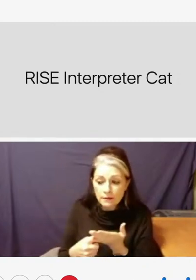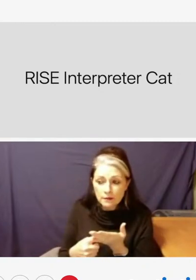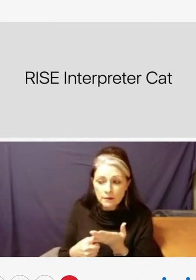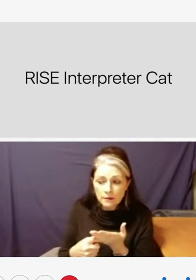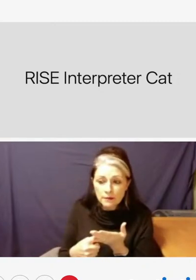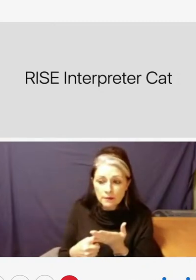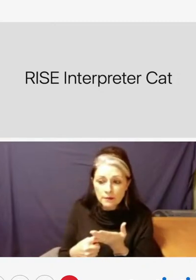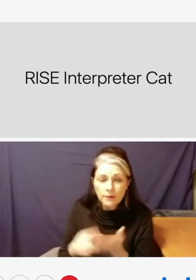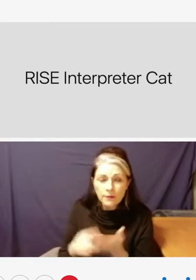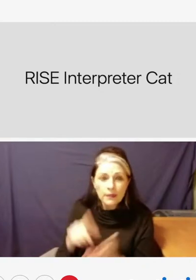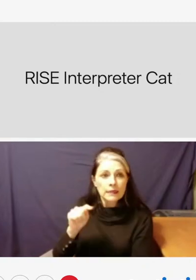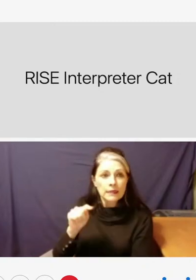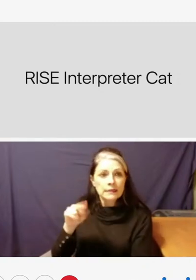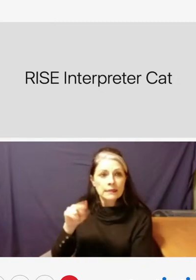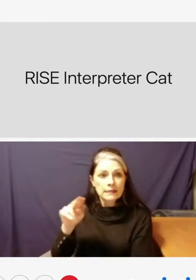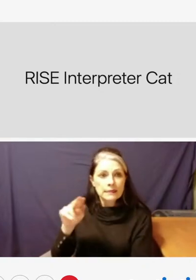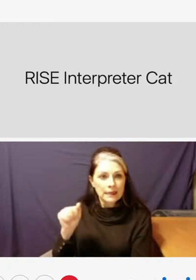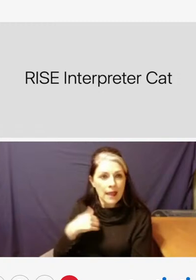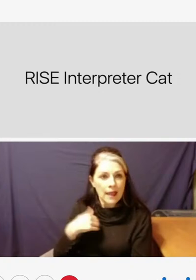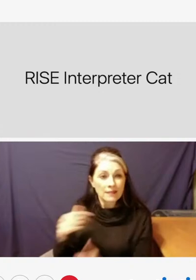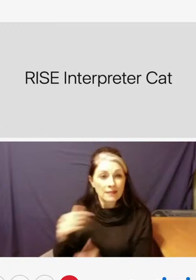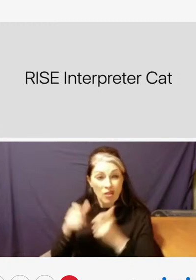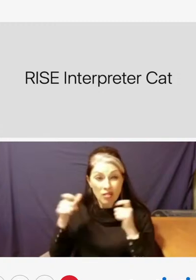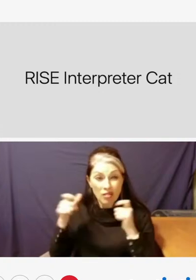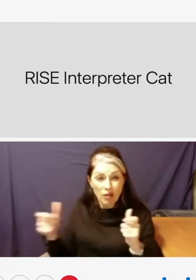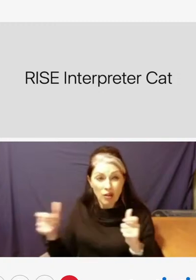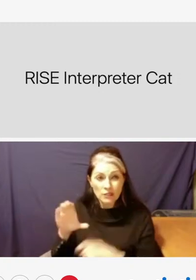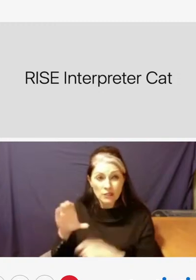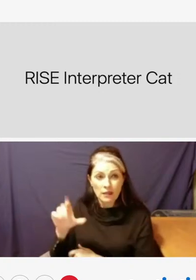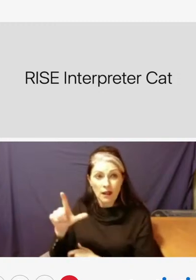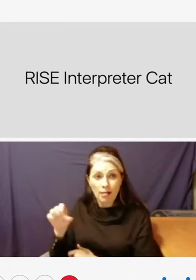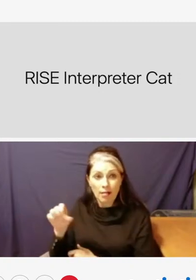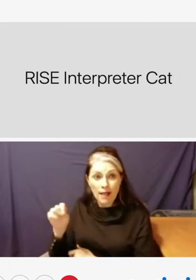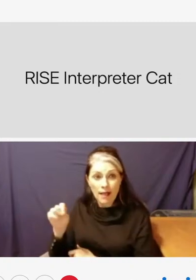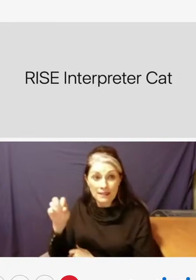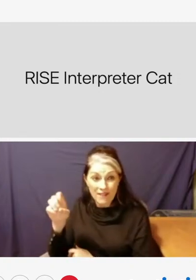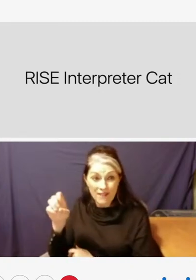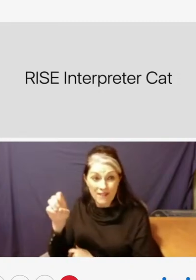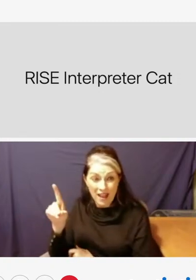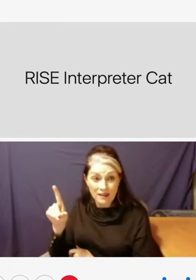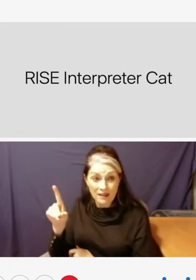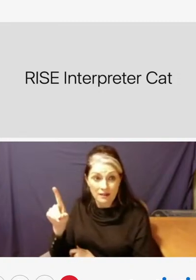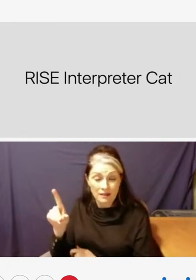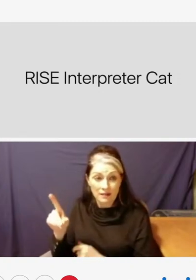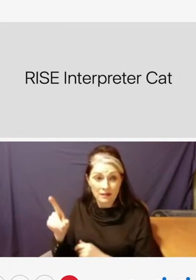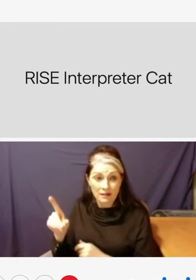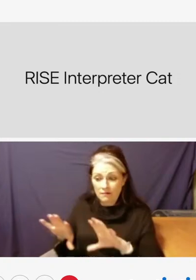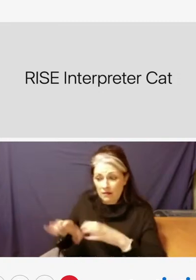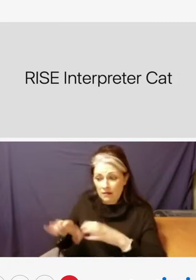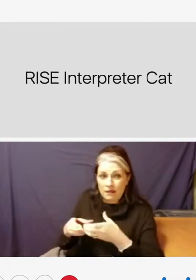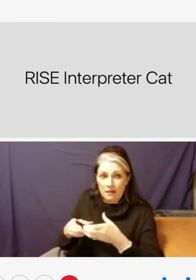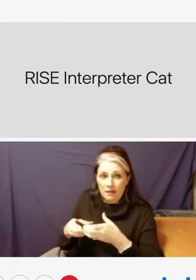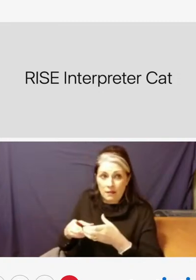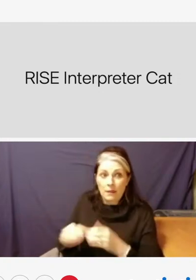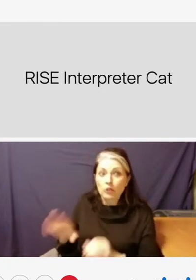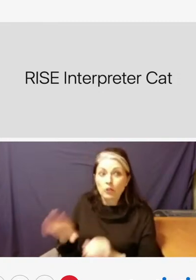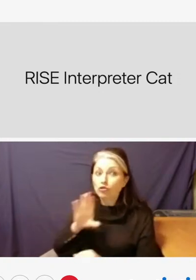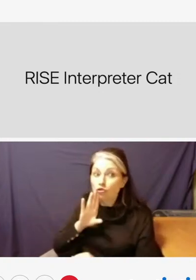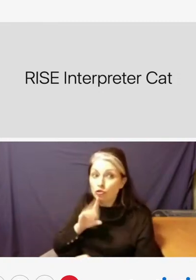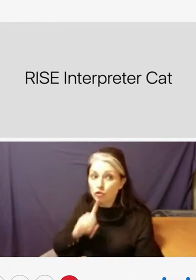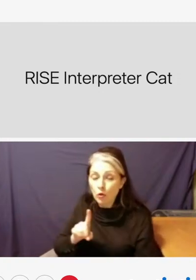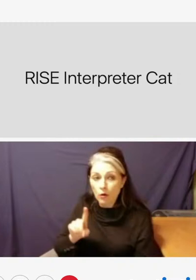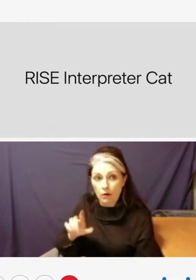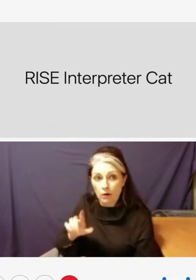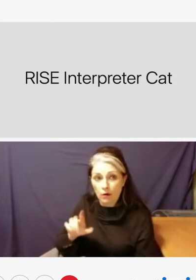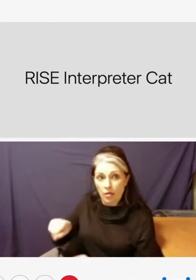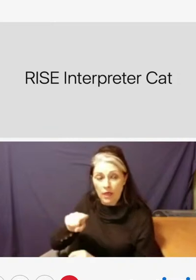largest classified division uh you know that's been something they discussed to ensure that uh classified is informed of